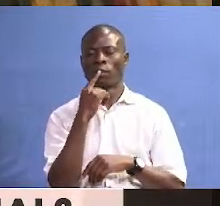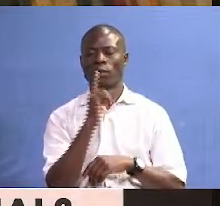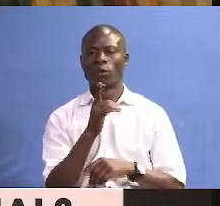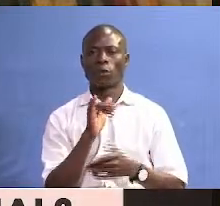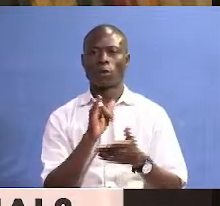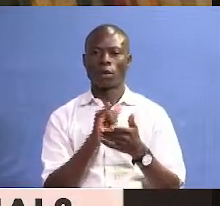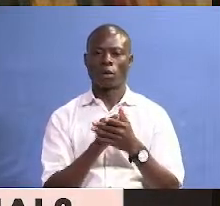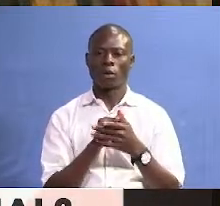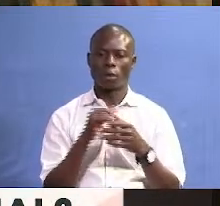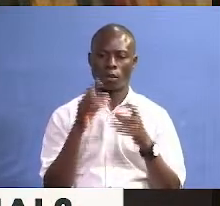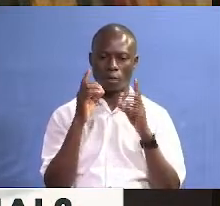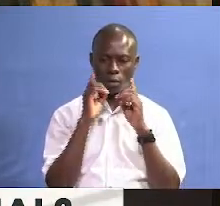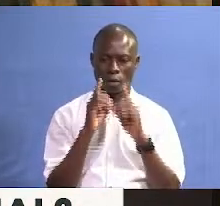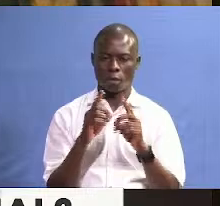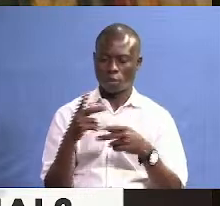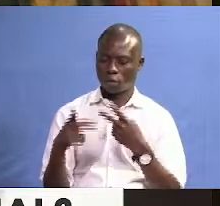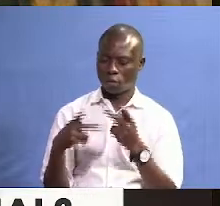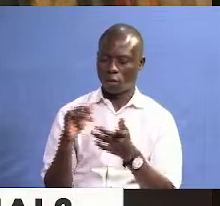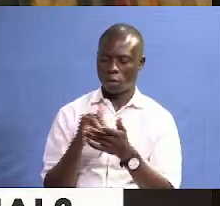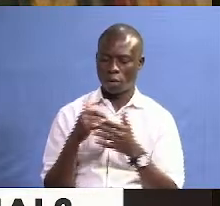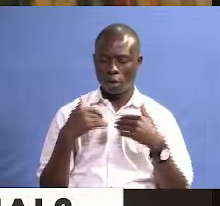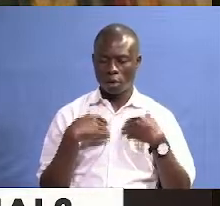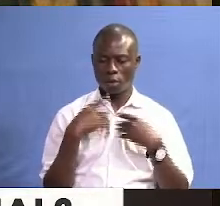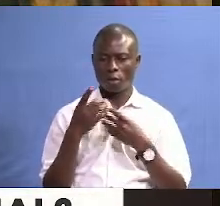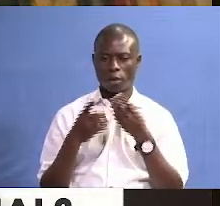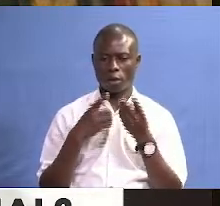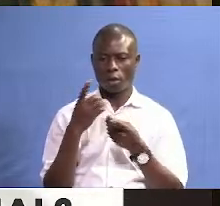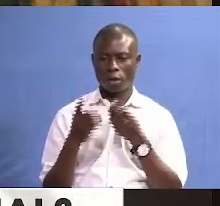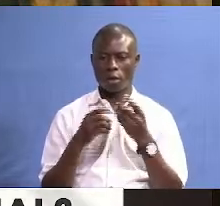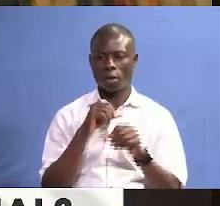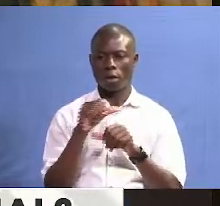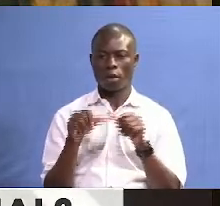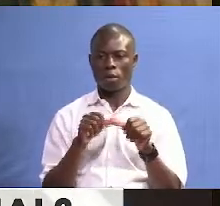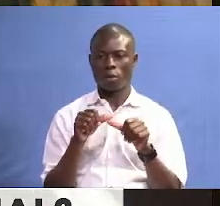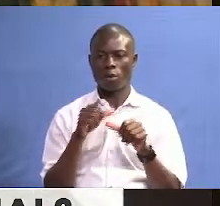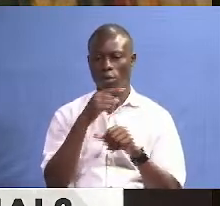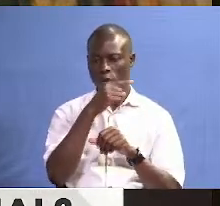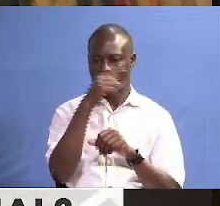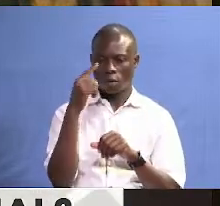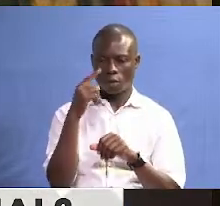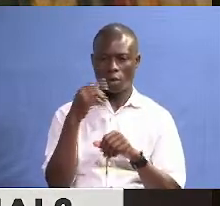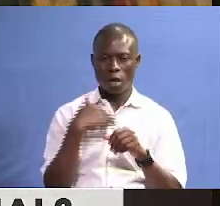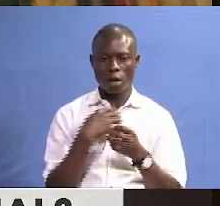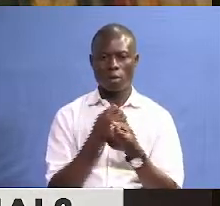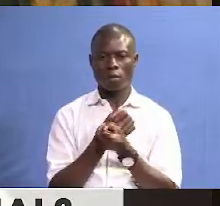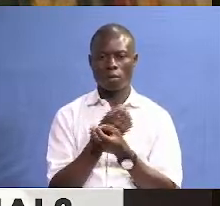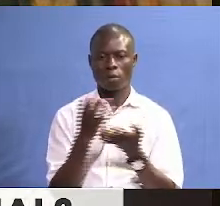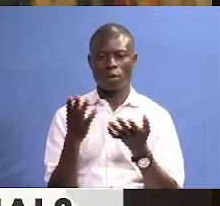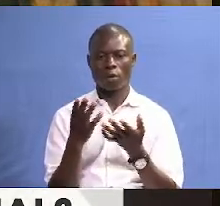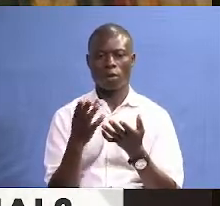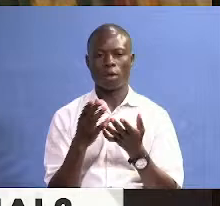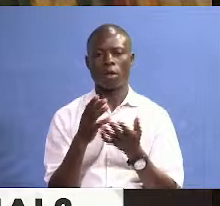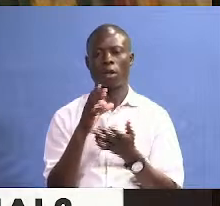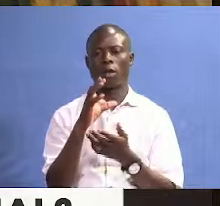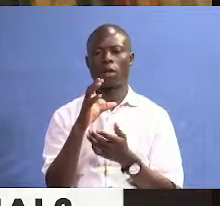that they had discussions about because there have been several cabinet